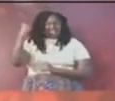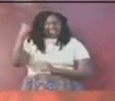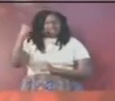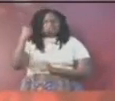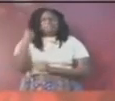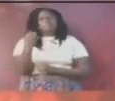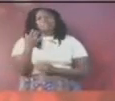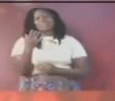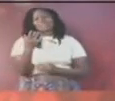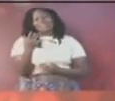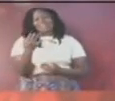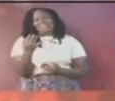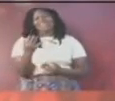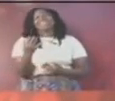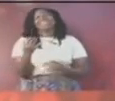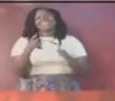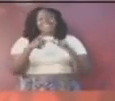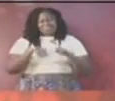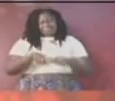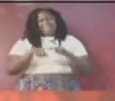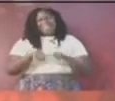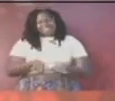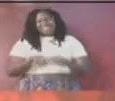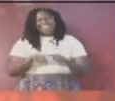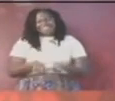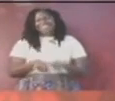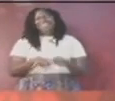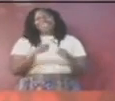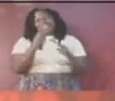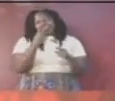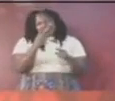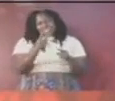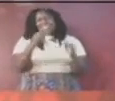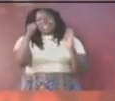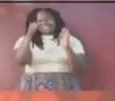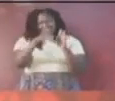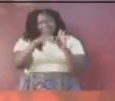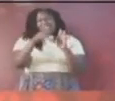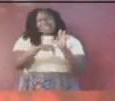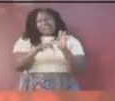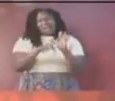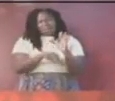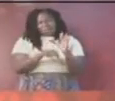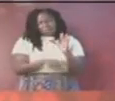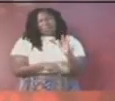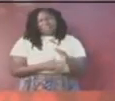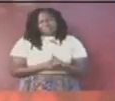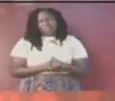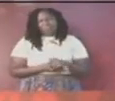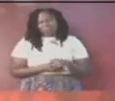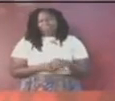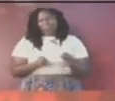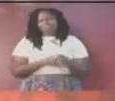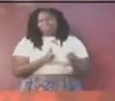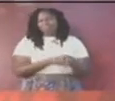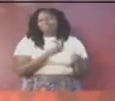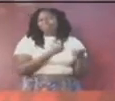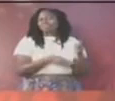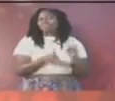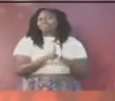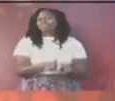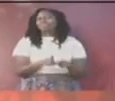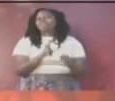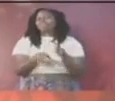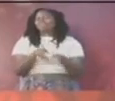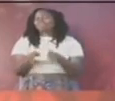things. Number one, on downward trends being maintained, and also on what's happening in the rest of the population